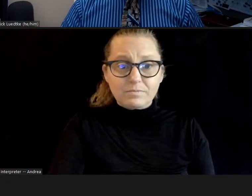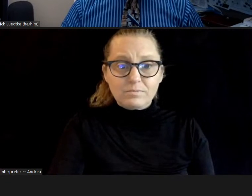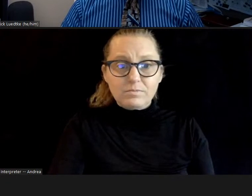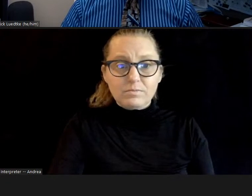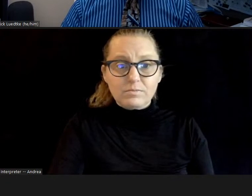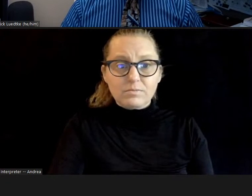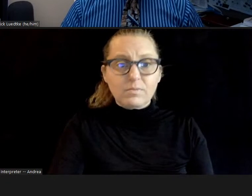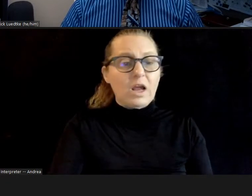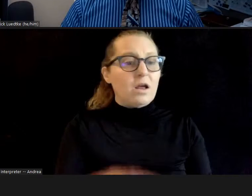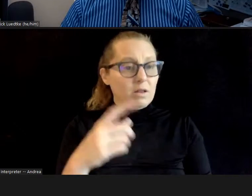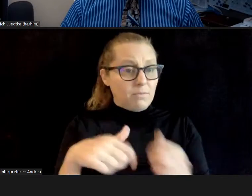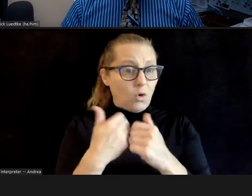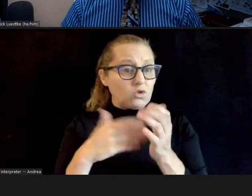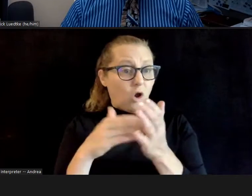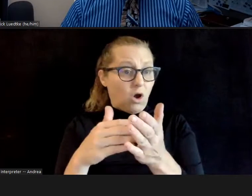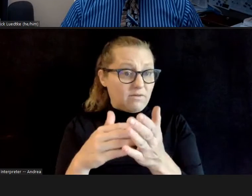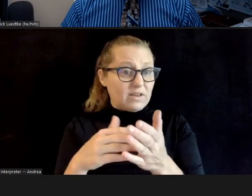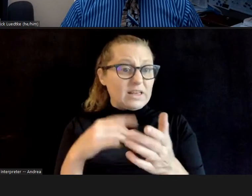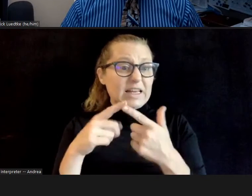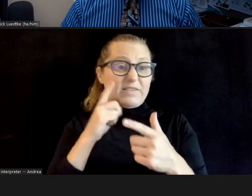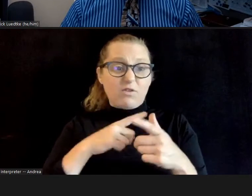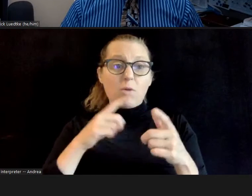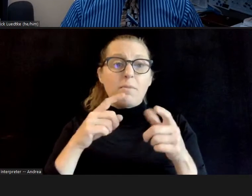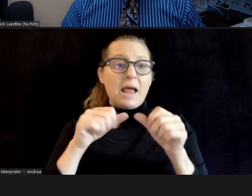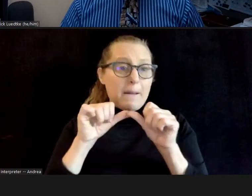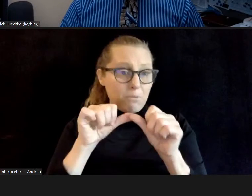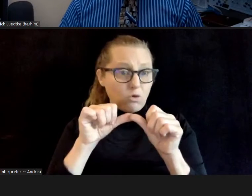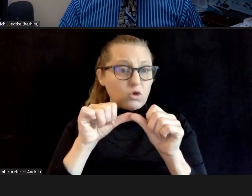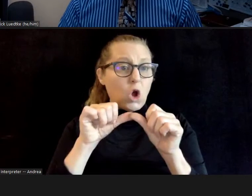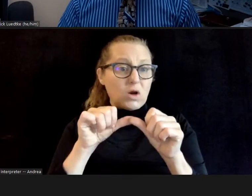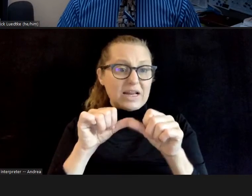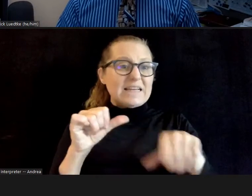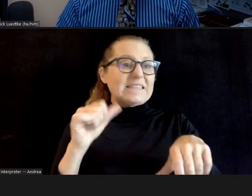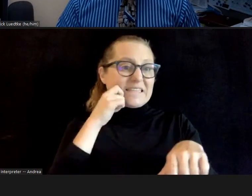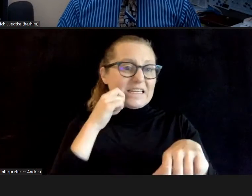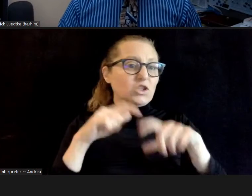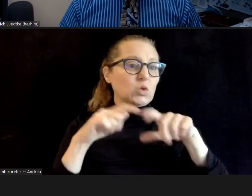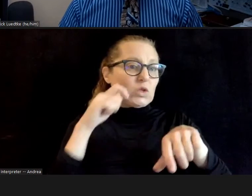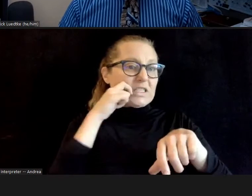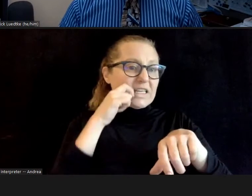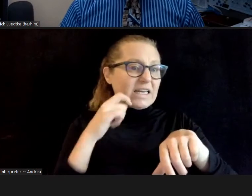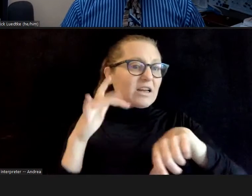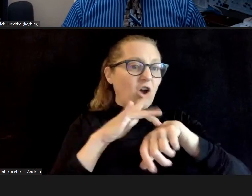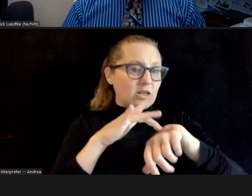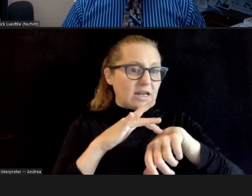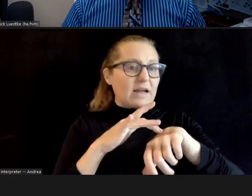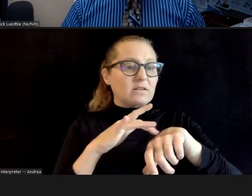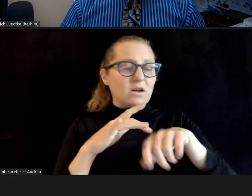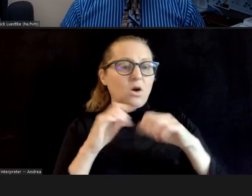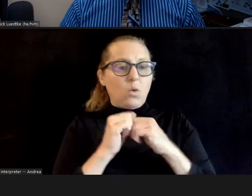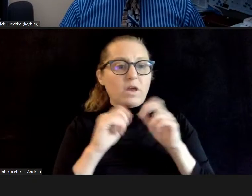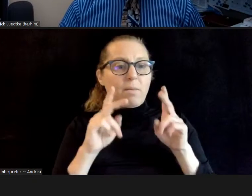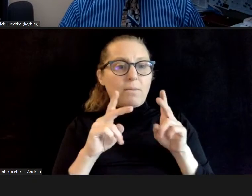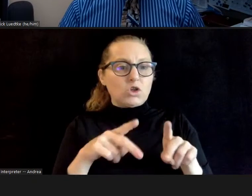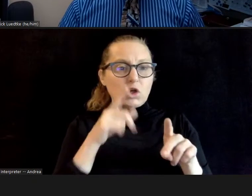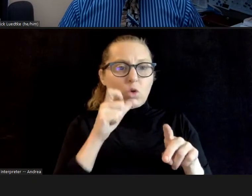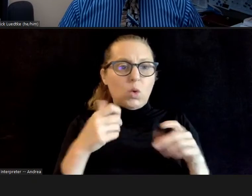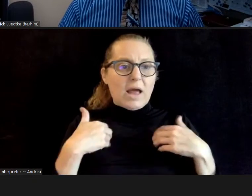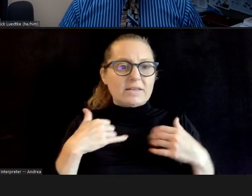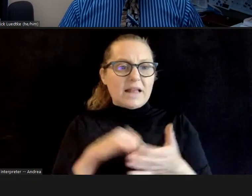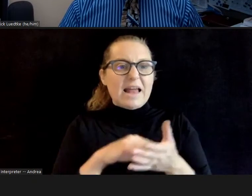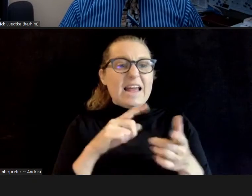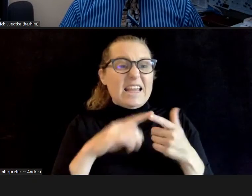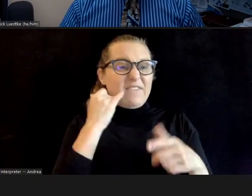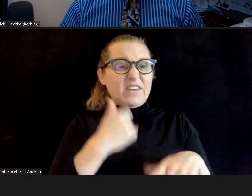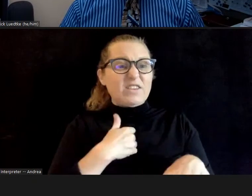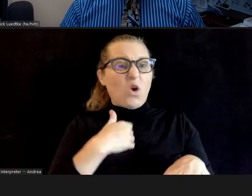person-to-person transmission is from prolonged skin-to-skin contact with a person with monkeypox, including direct contact with a rash, scabs, or